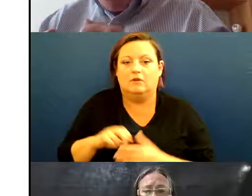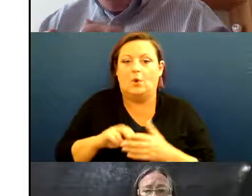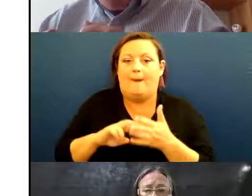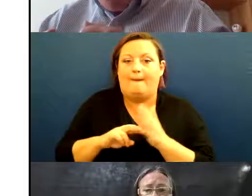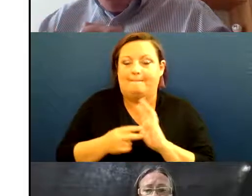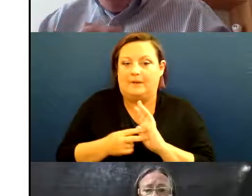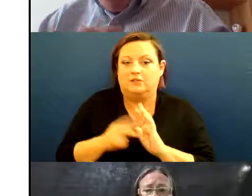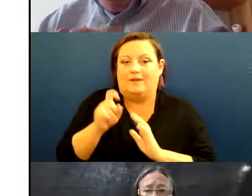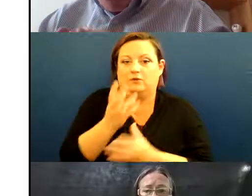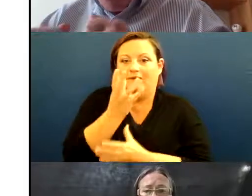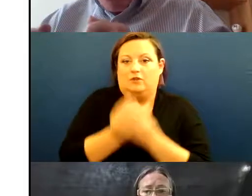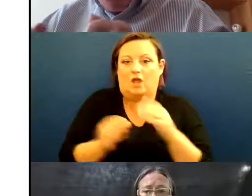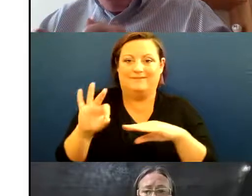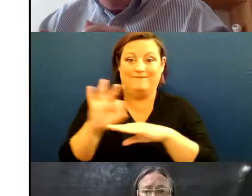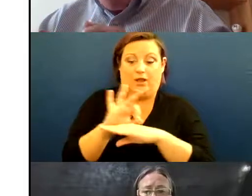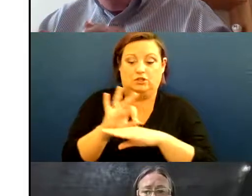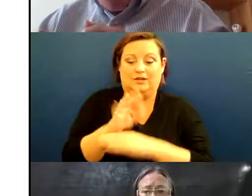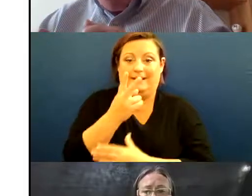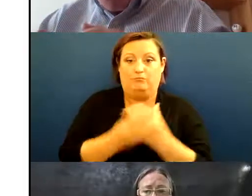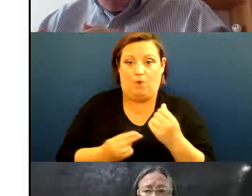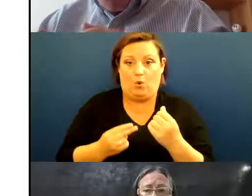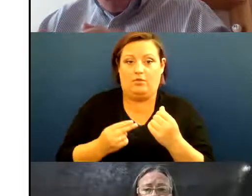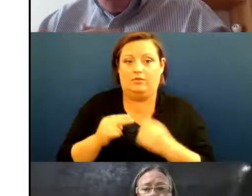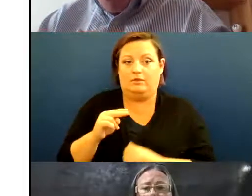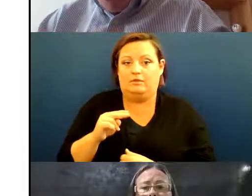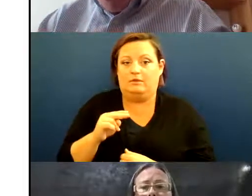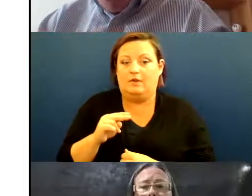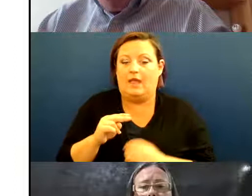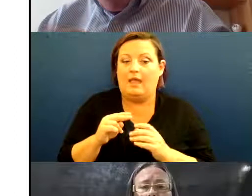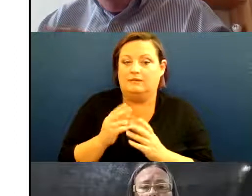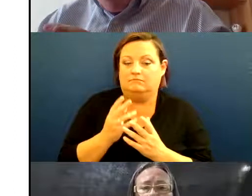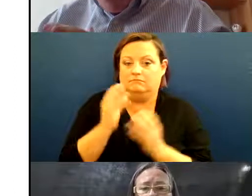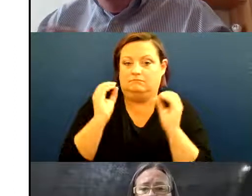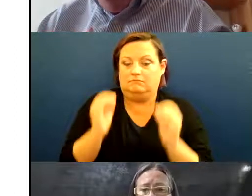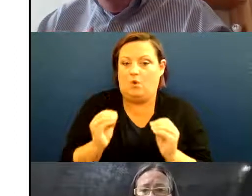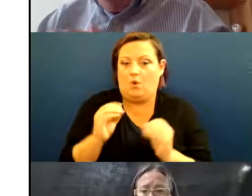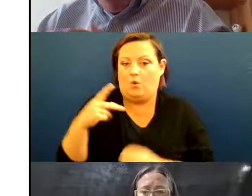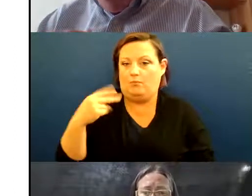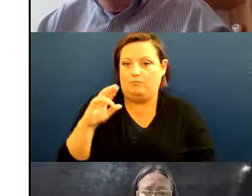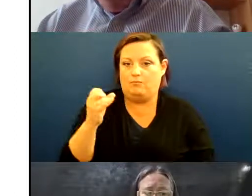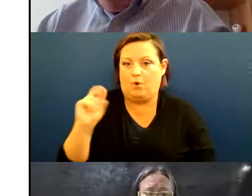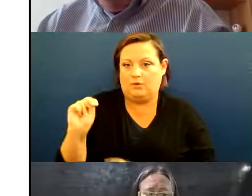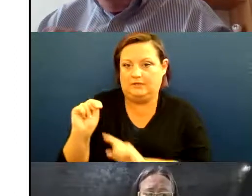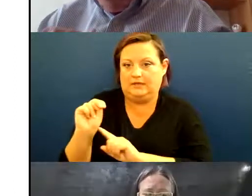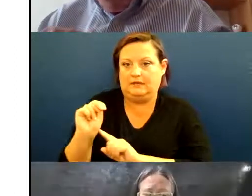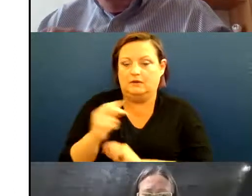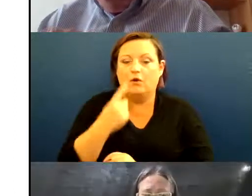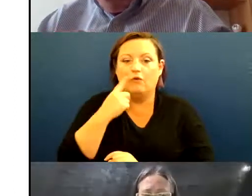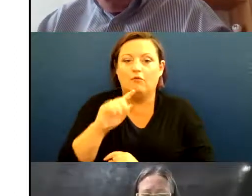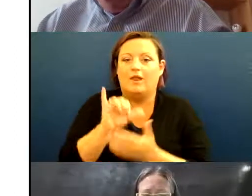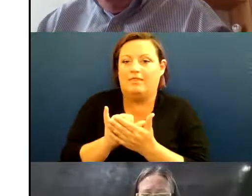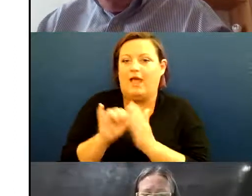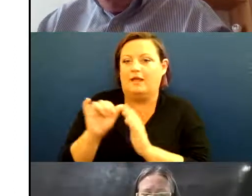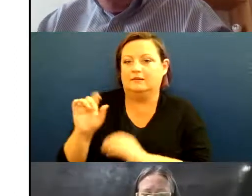both alleles and complete absence of the protein for the phenotype to